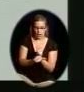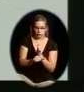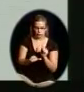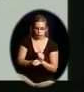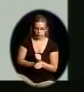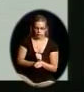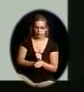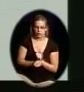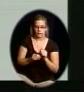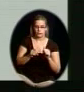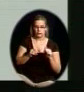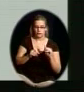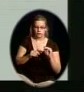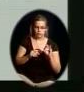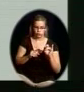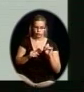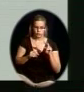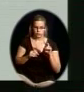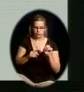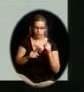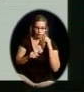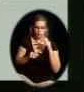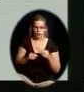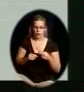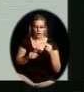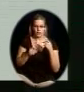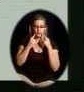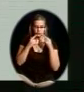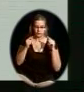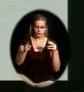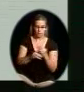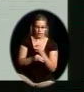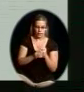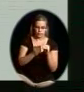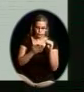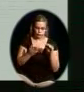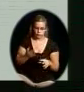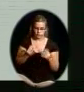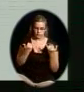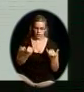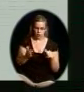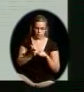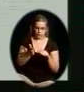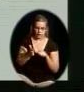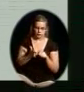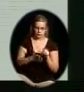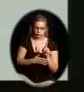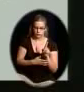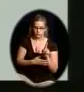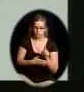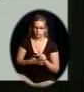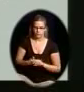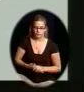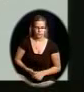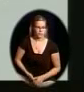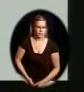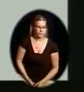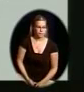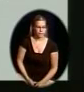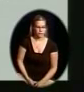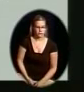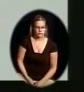pre-algebra initiative for our high-achieving math students. So let's look at page 1